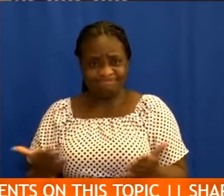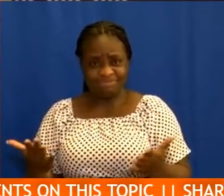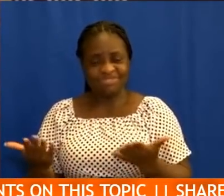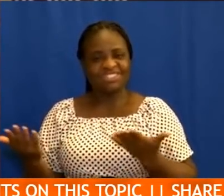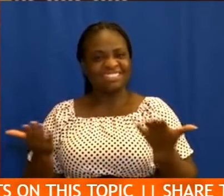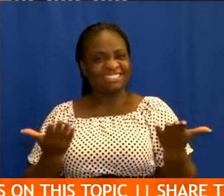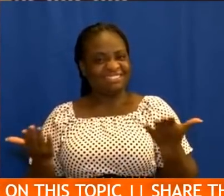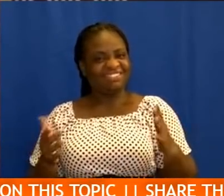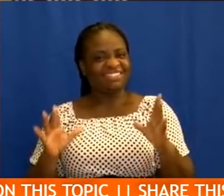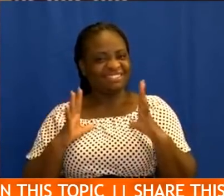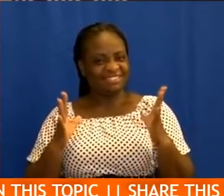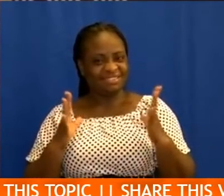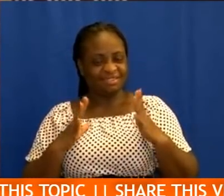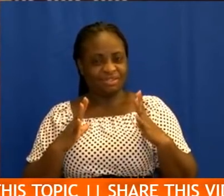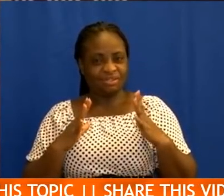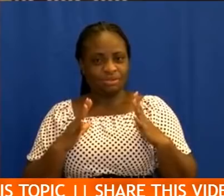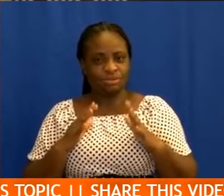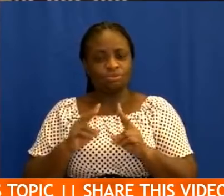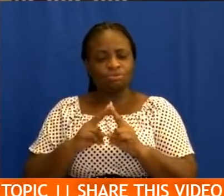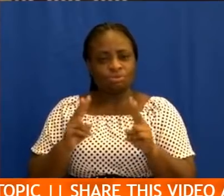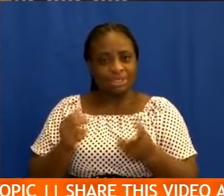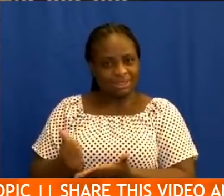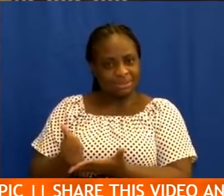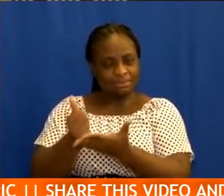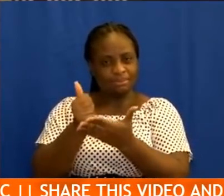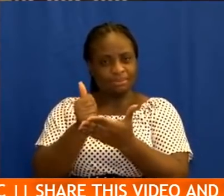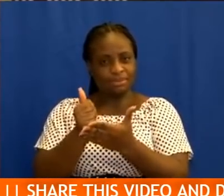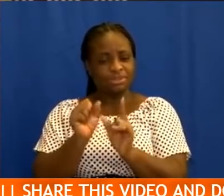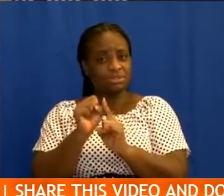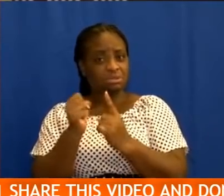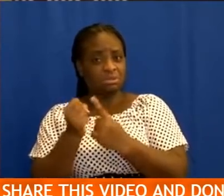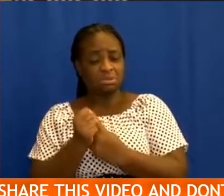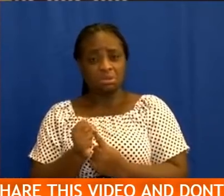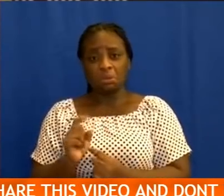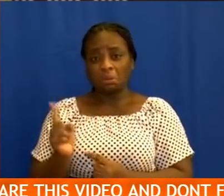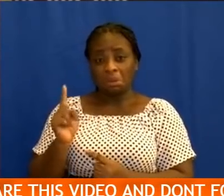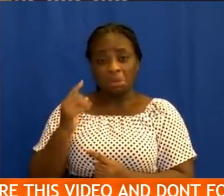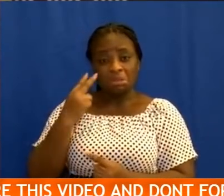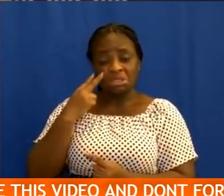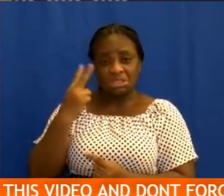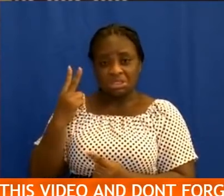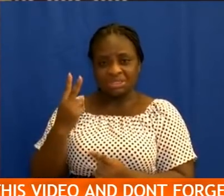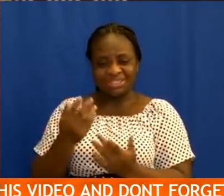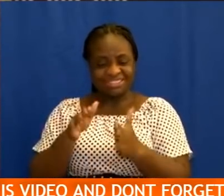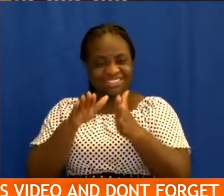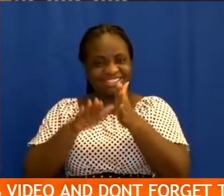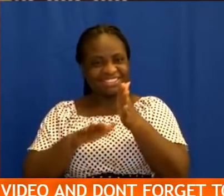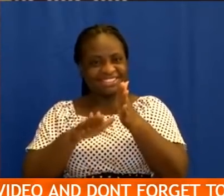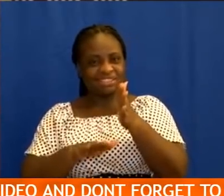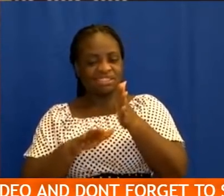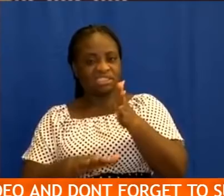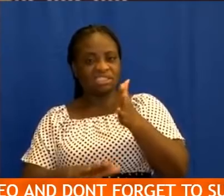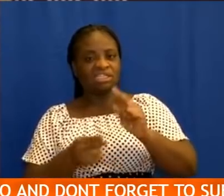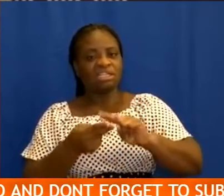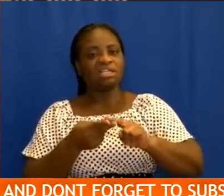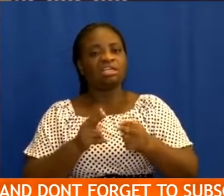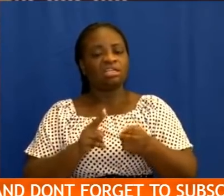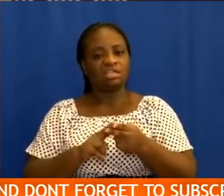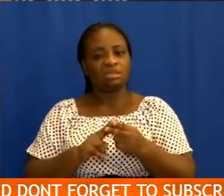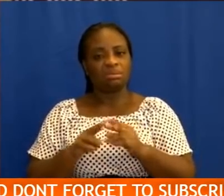us well and which led us to the situation where we were witnessing a gradual decline in the number